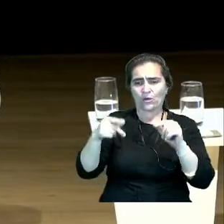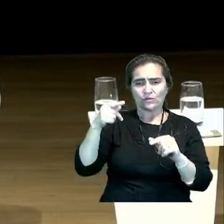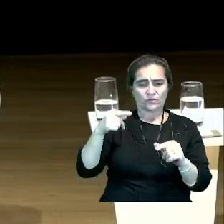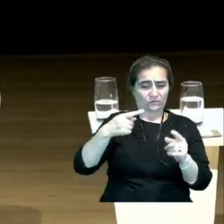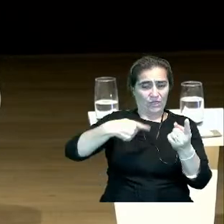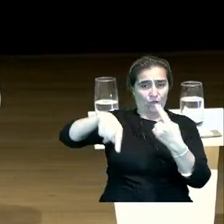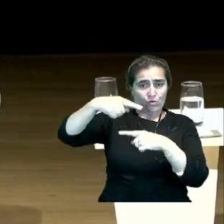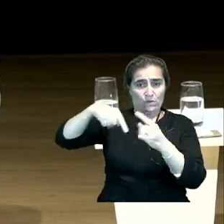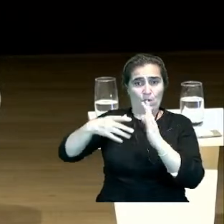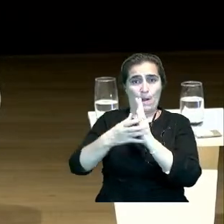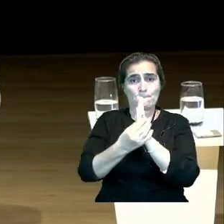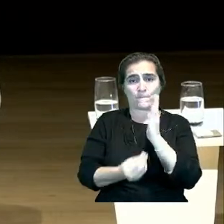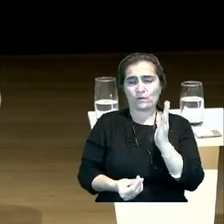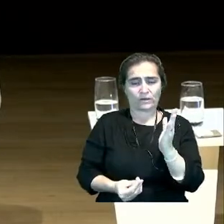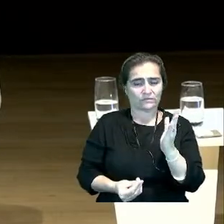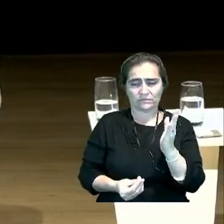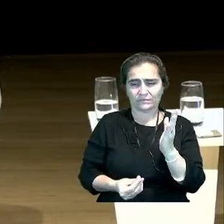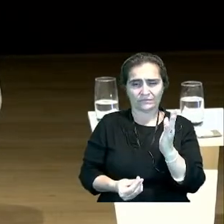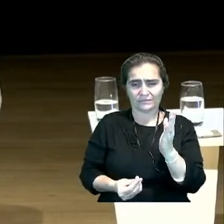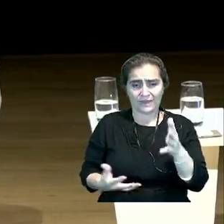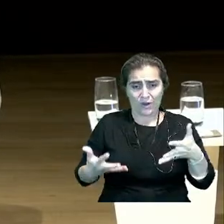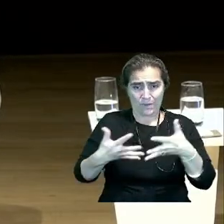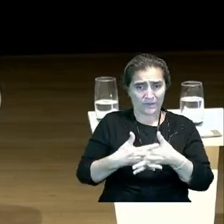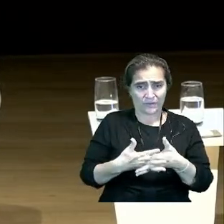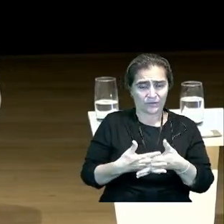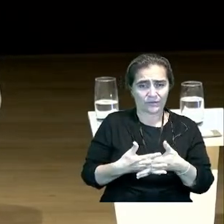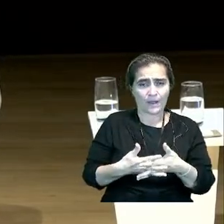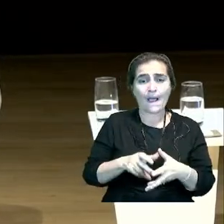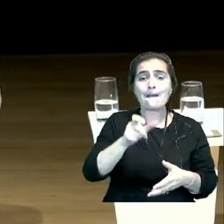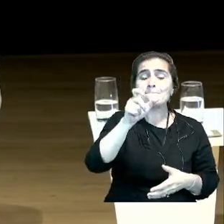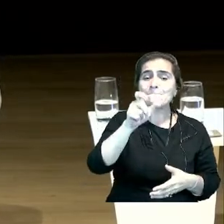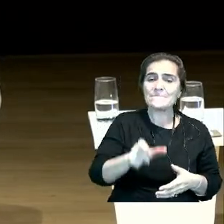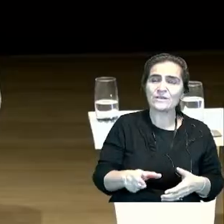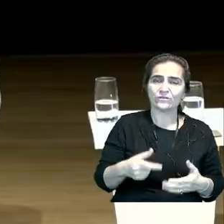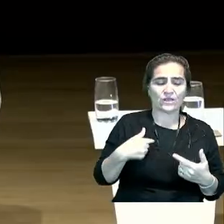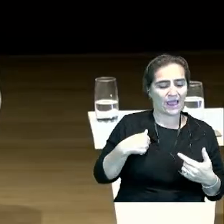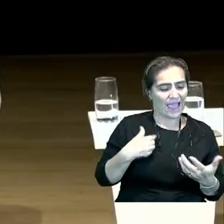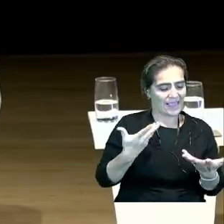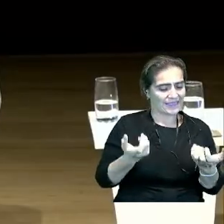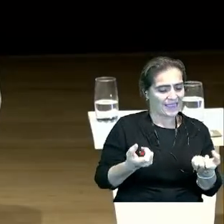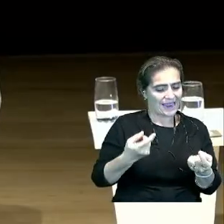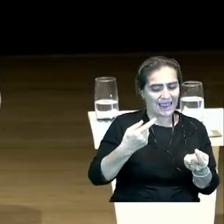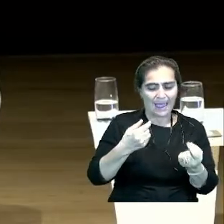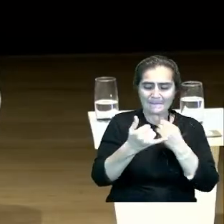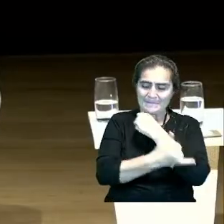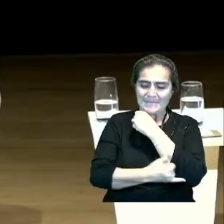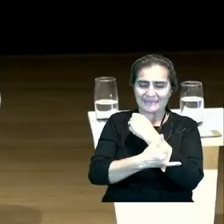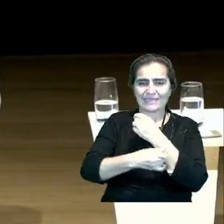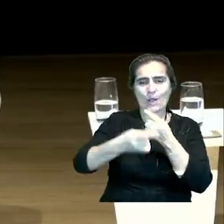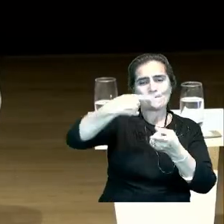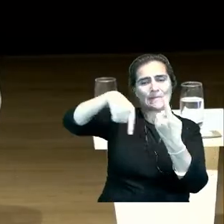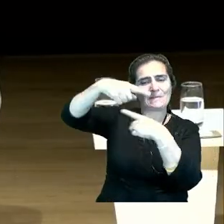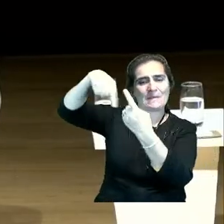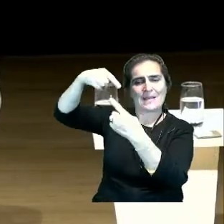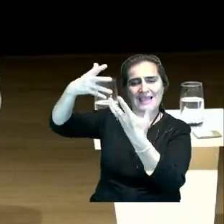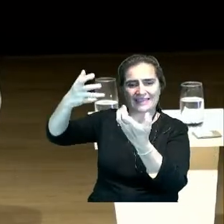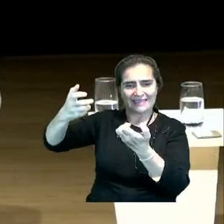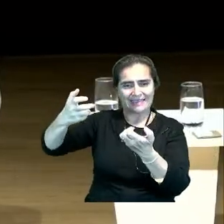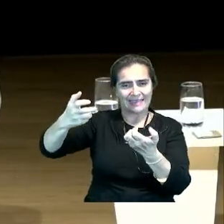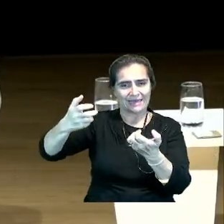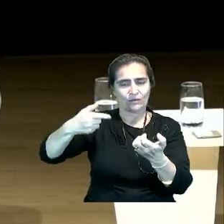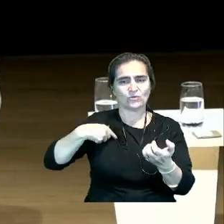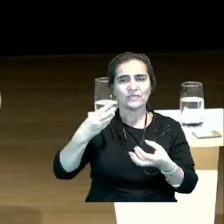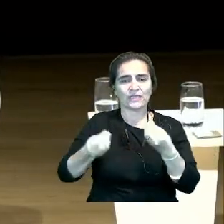and poverty, I think should not be able to coexist in the same place. And tourists are changing the way they travel. They don't want